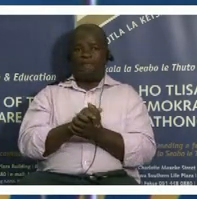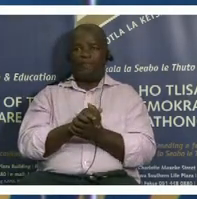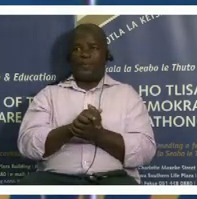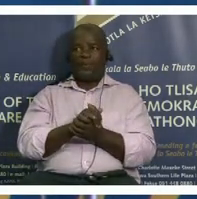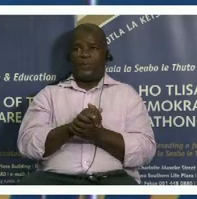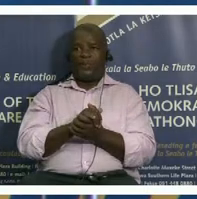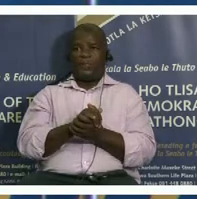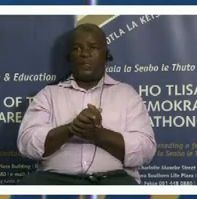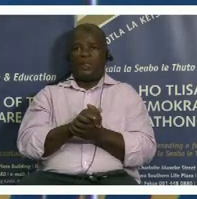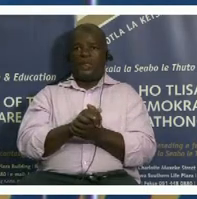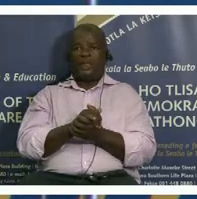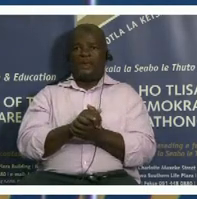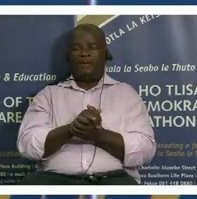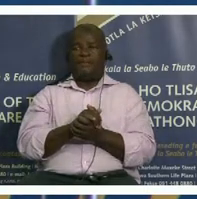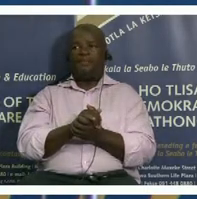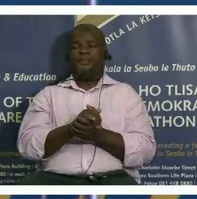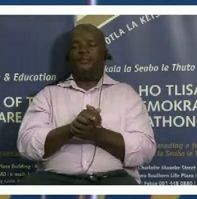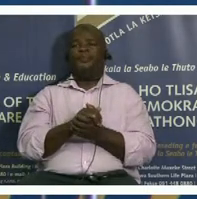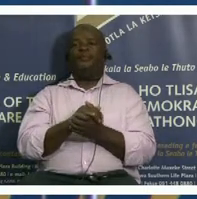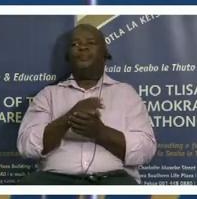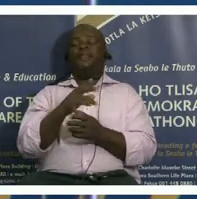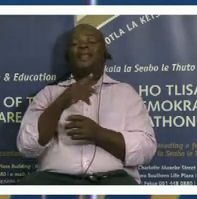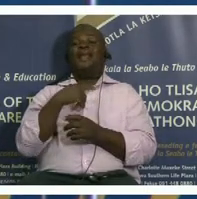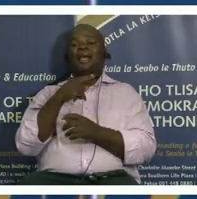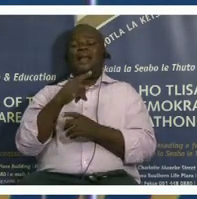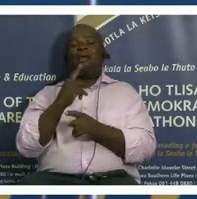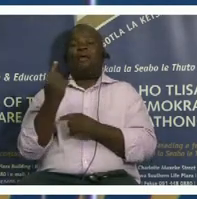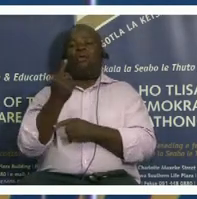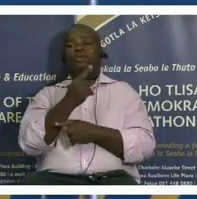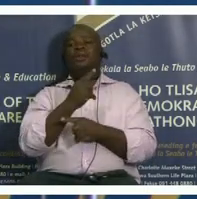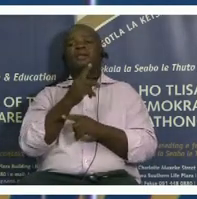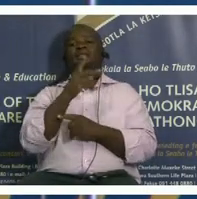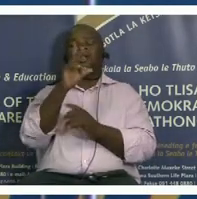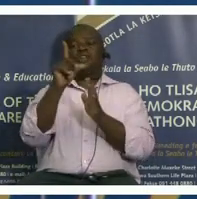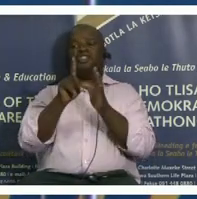Let me welcome the members of the Free State Legislature.